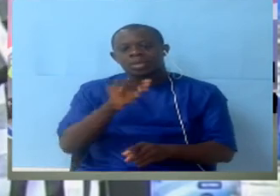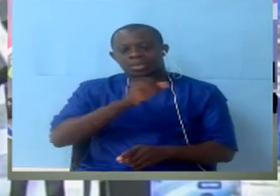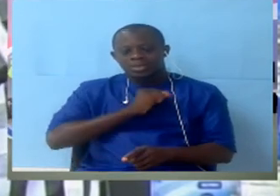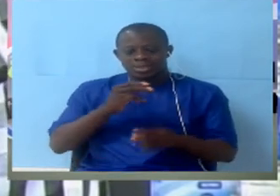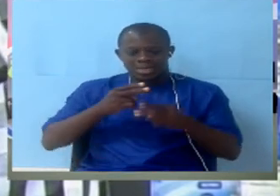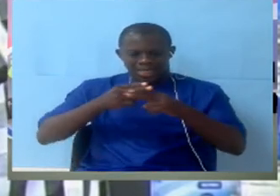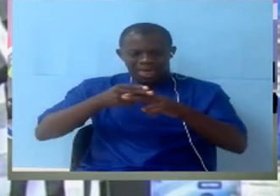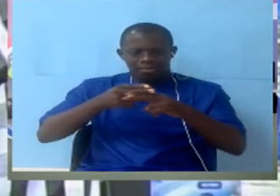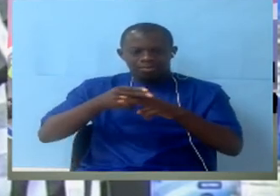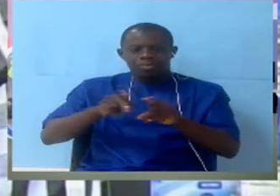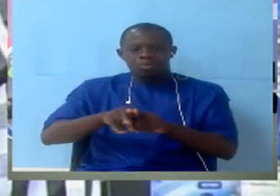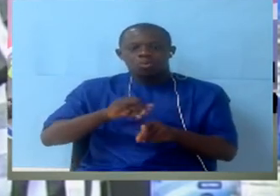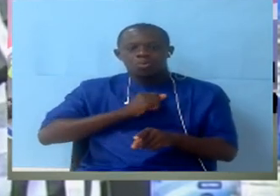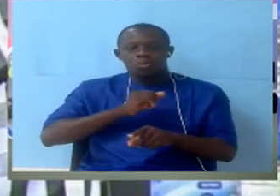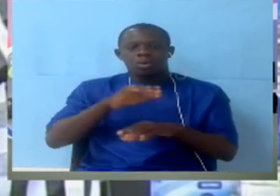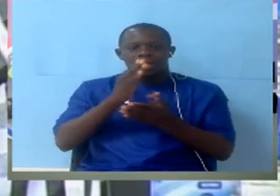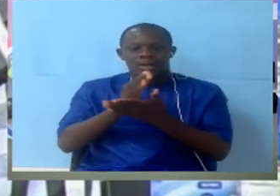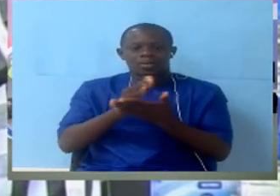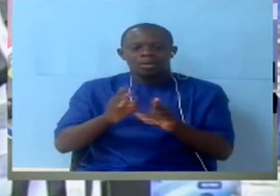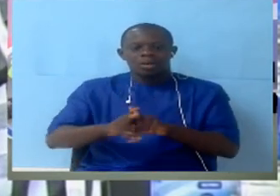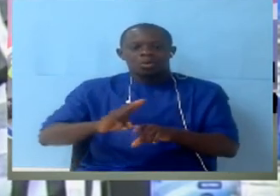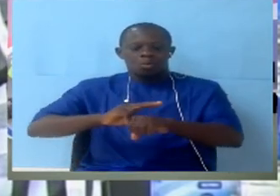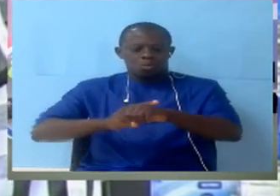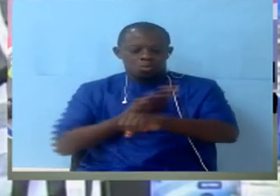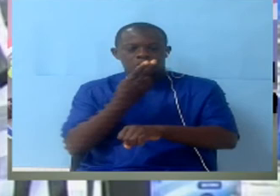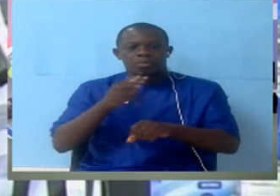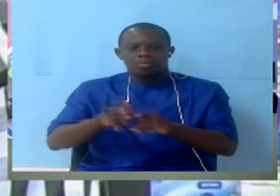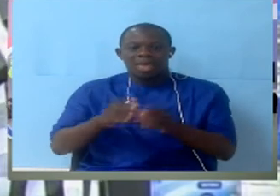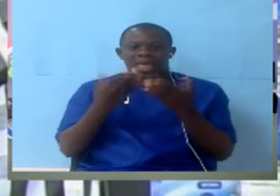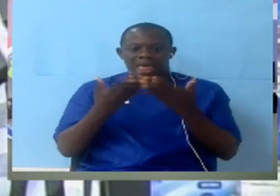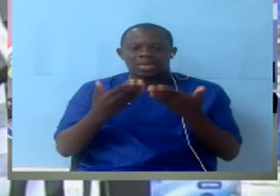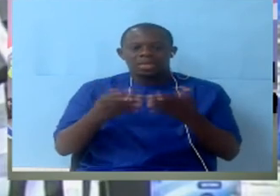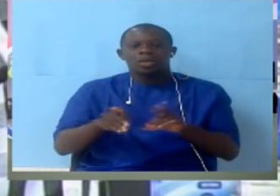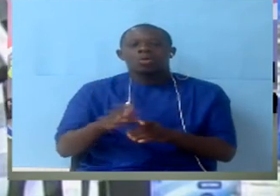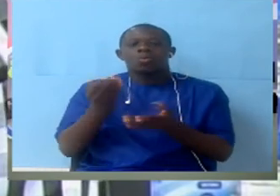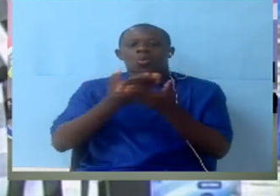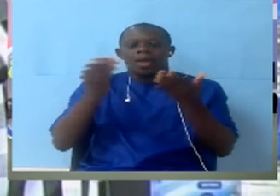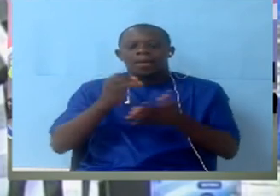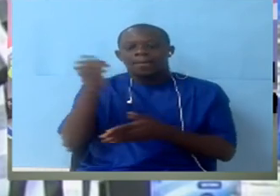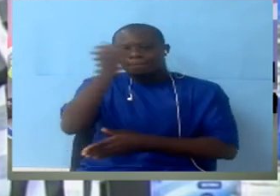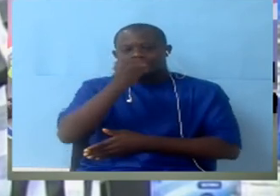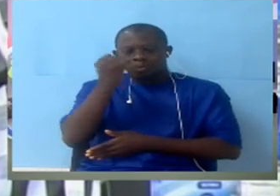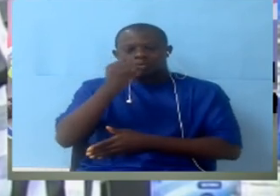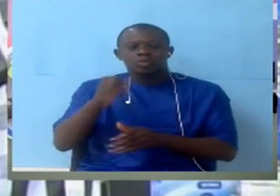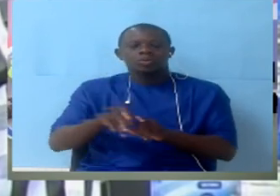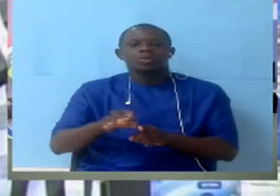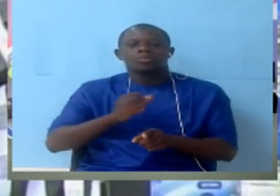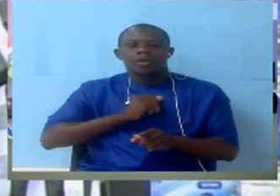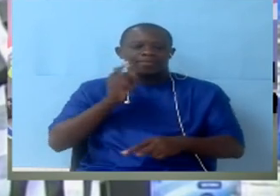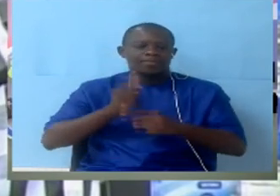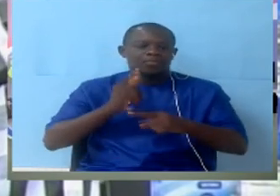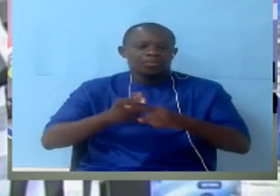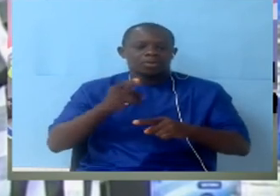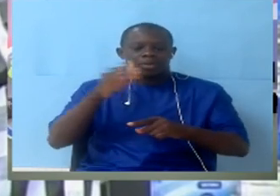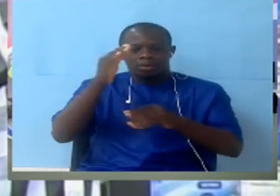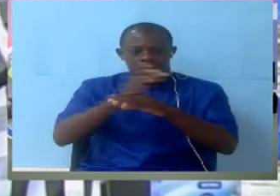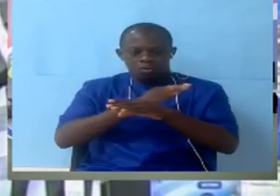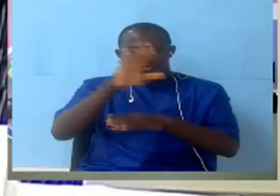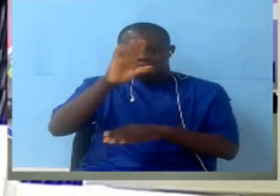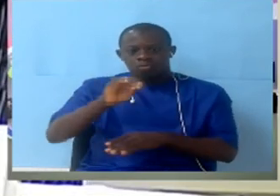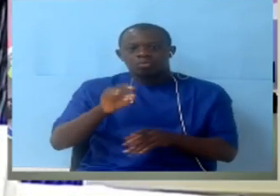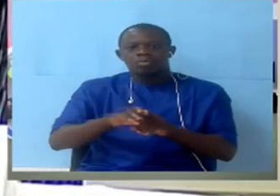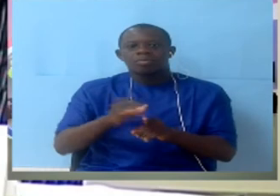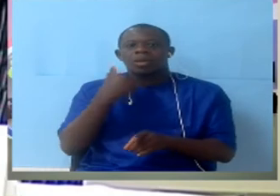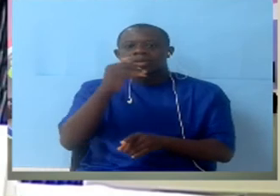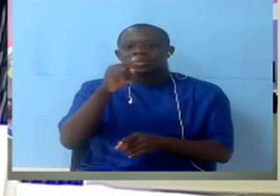is that knife which pierced my hand. Because how did you come? Because of in the hurry I was in. That was